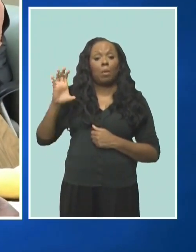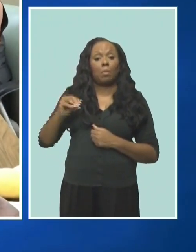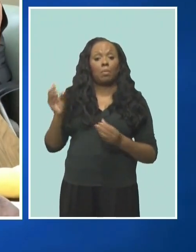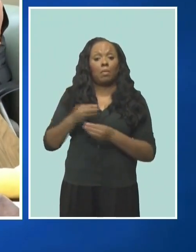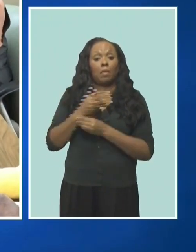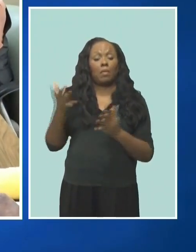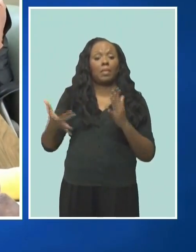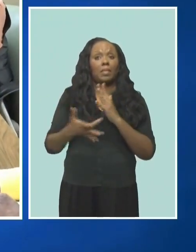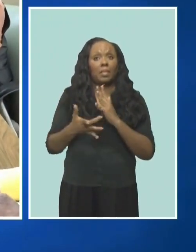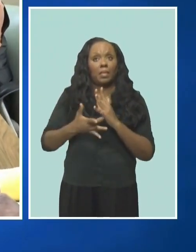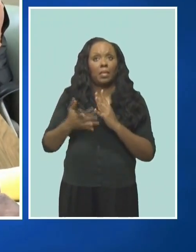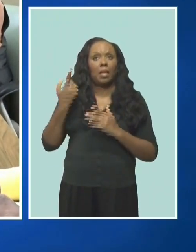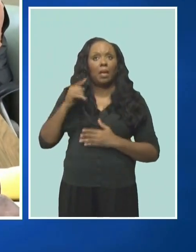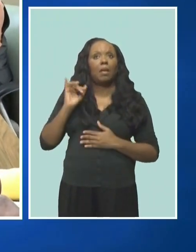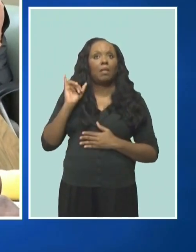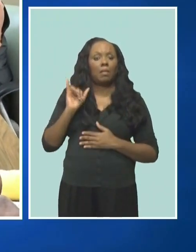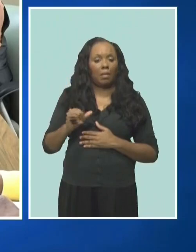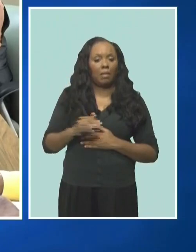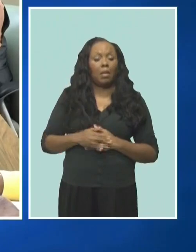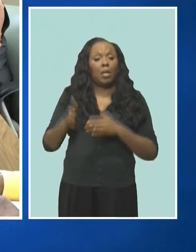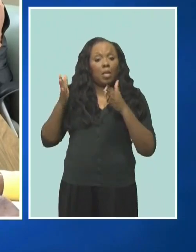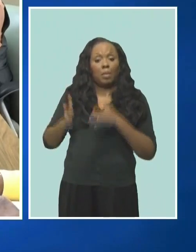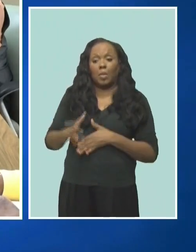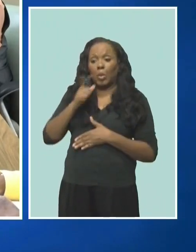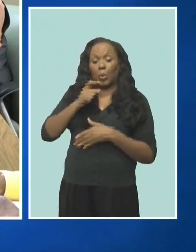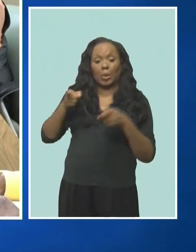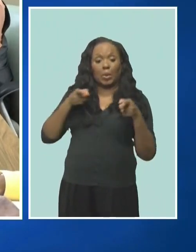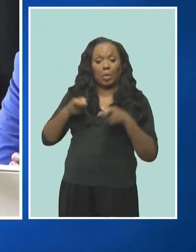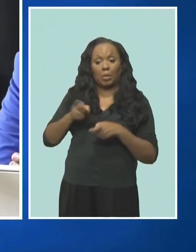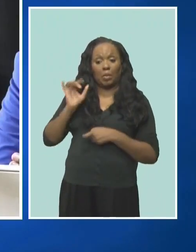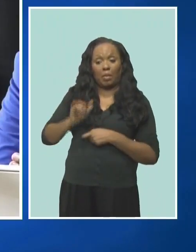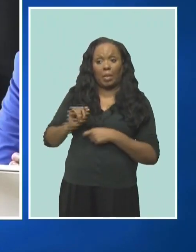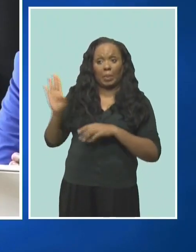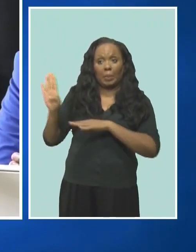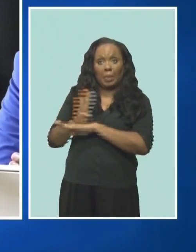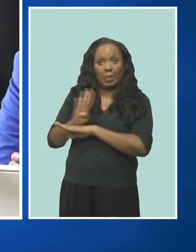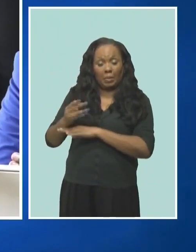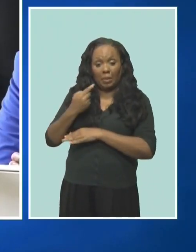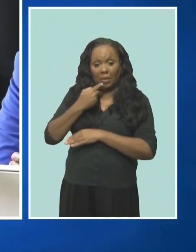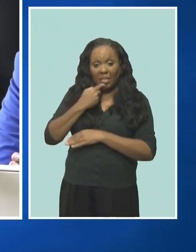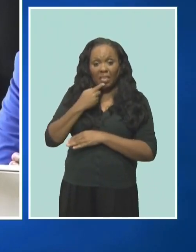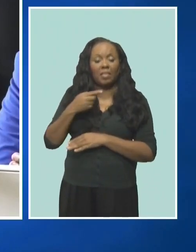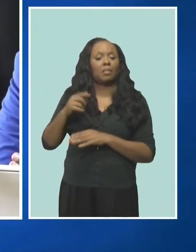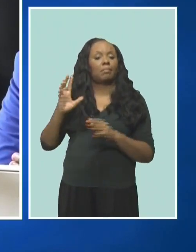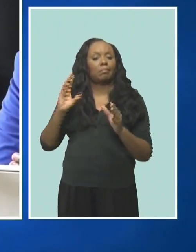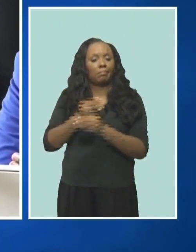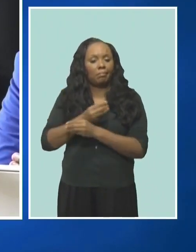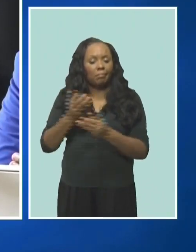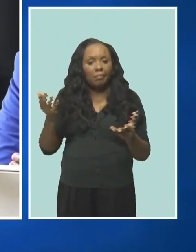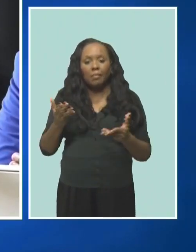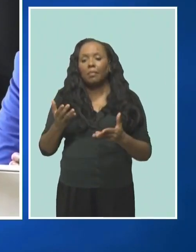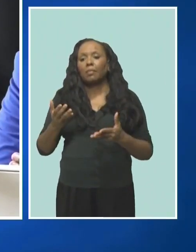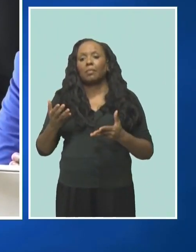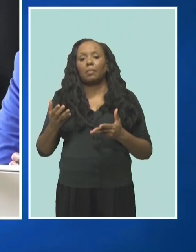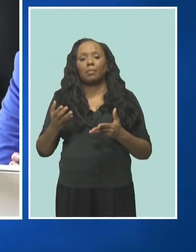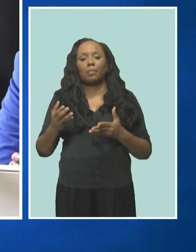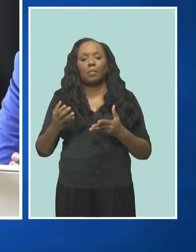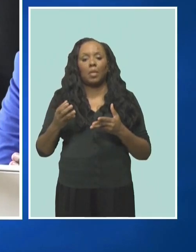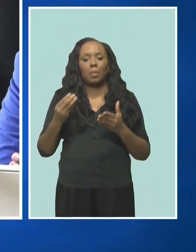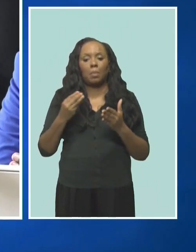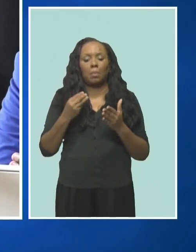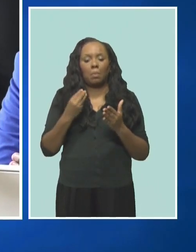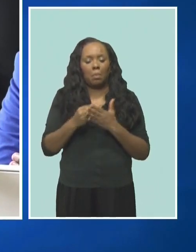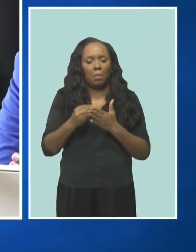the digital wallet. Co-founder and chairman Keith Downer says the operation offers the capability to move funds quickly